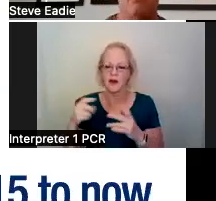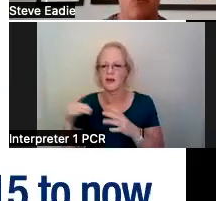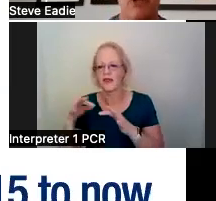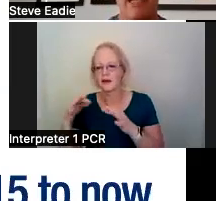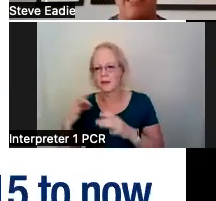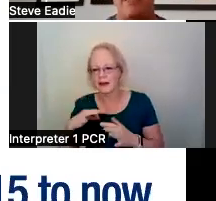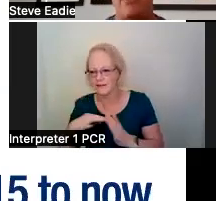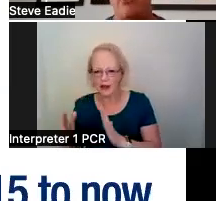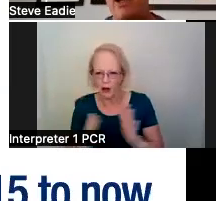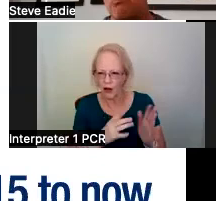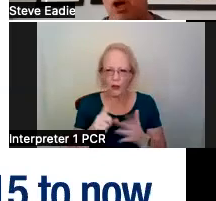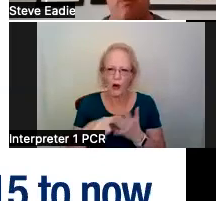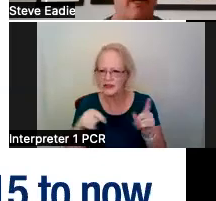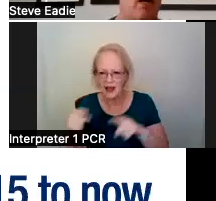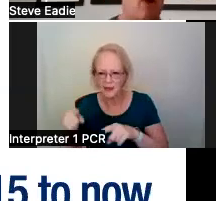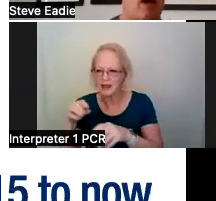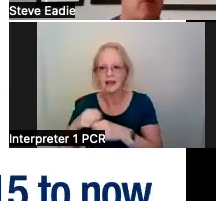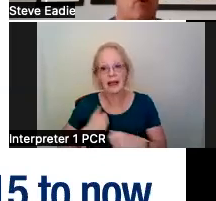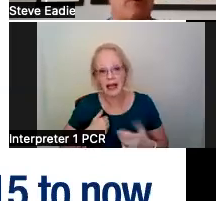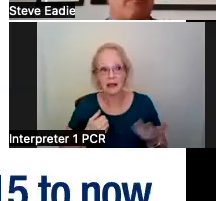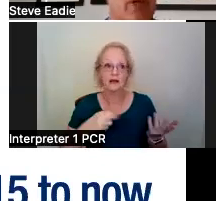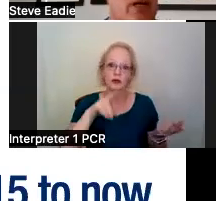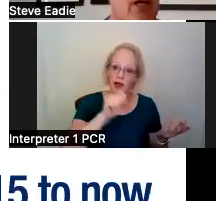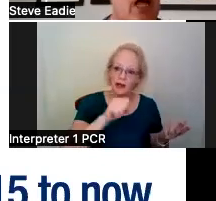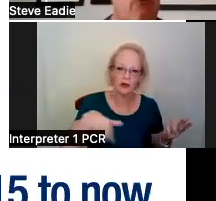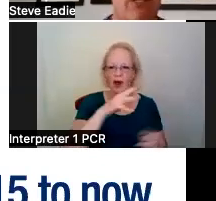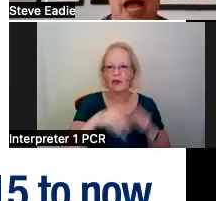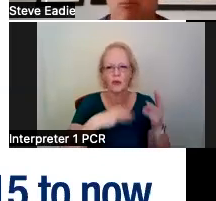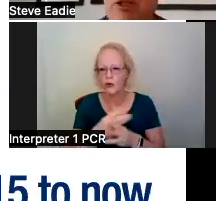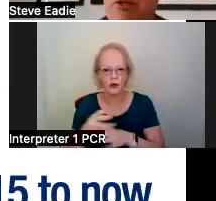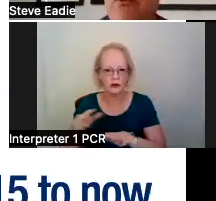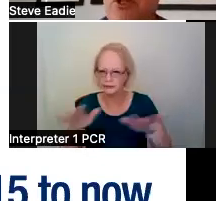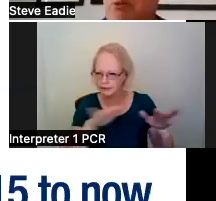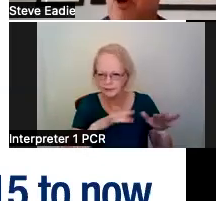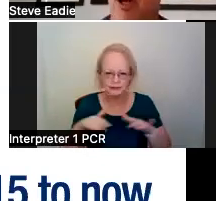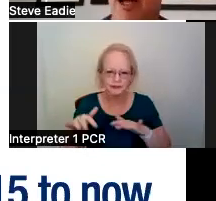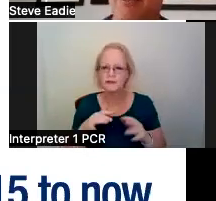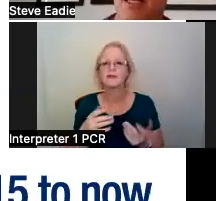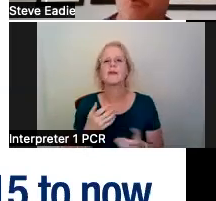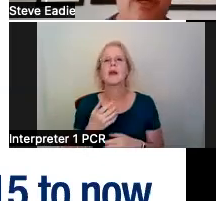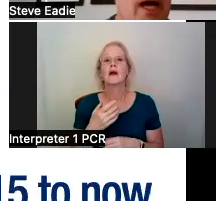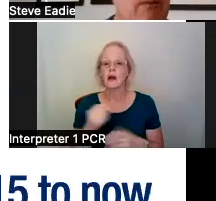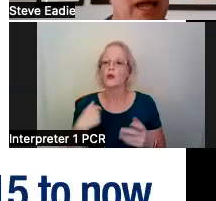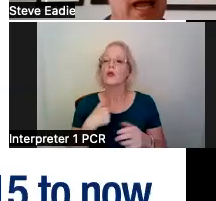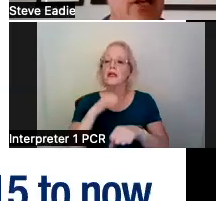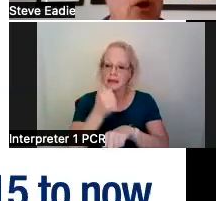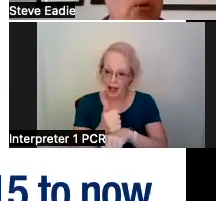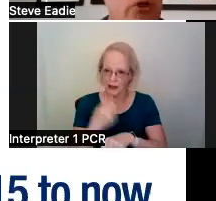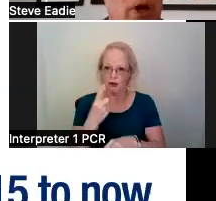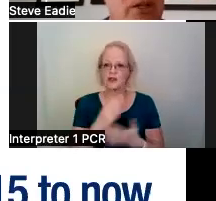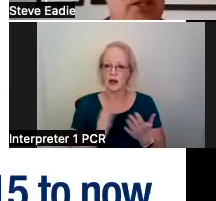happening both in Canada, the US, and probably around the world. And we established for some of our clients at that point in time